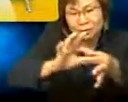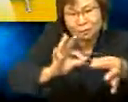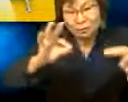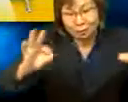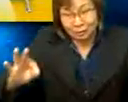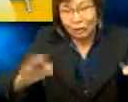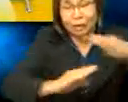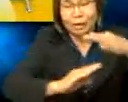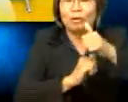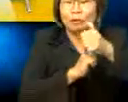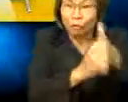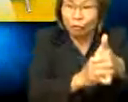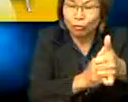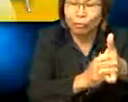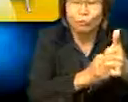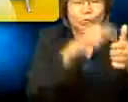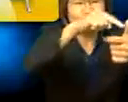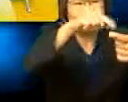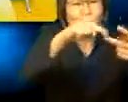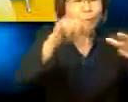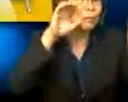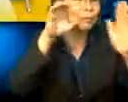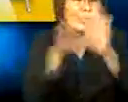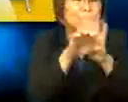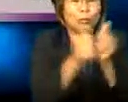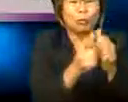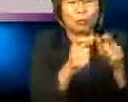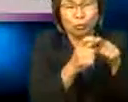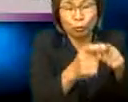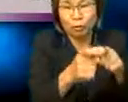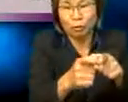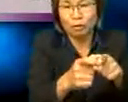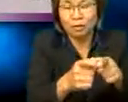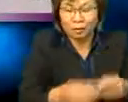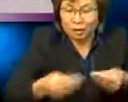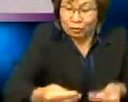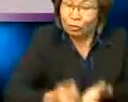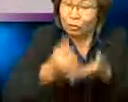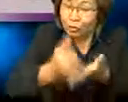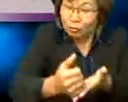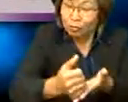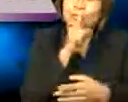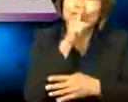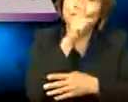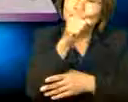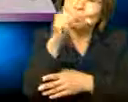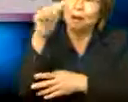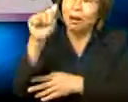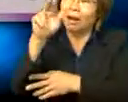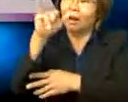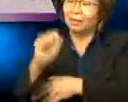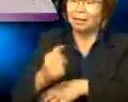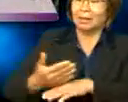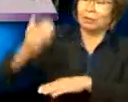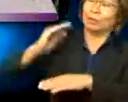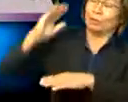on a series of pictures with some words given to help you? Sure, Mr. Aris. In the previous